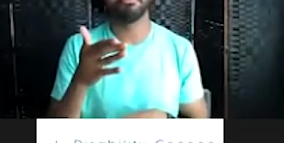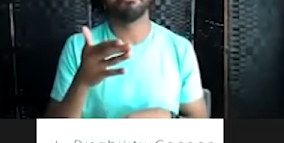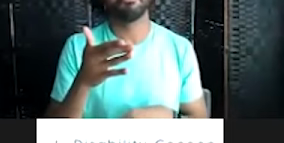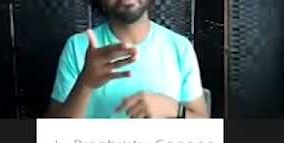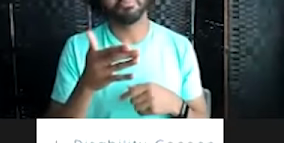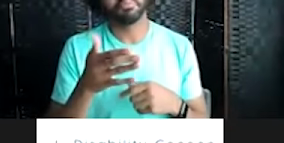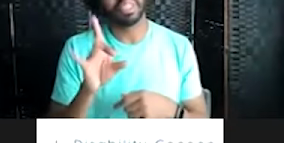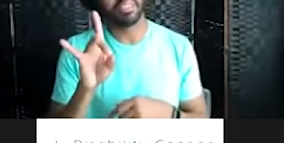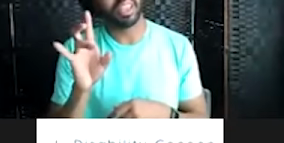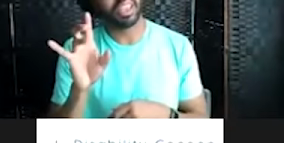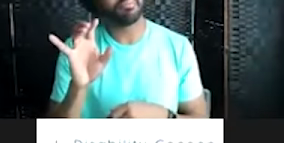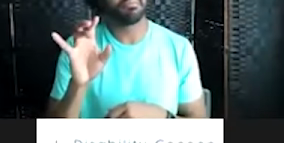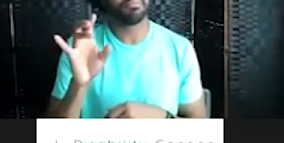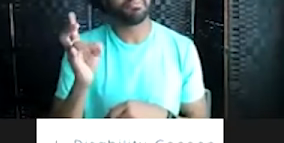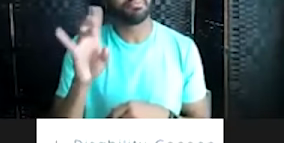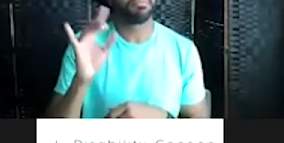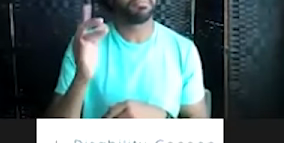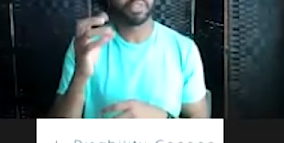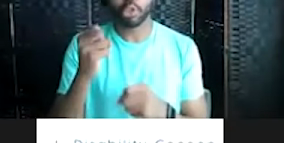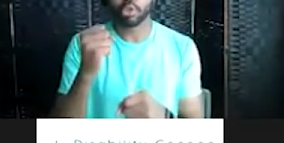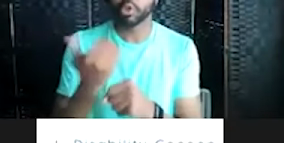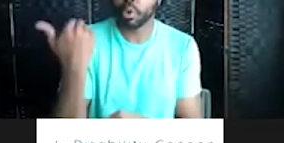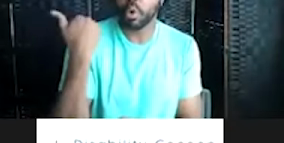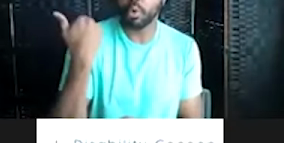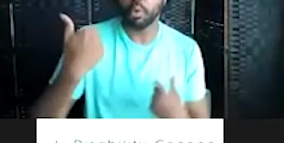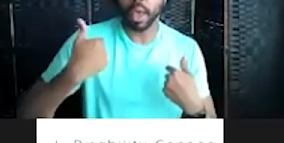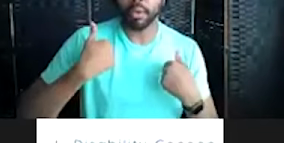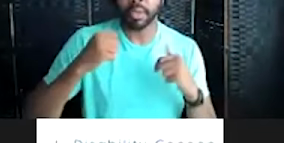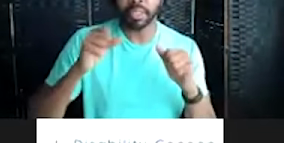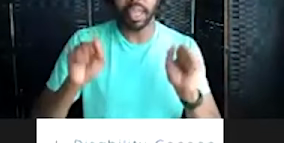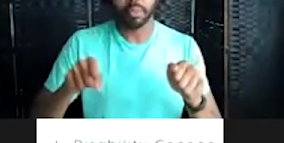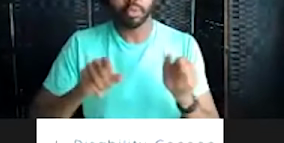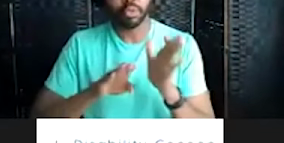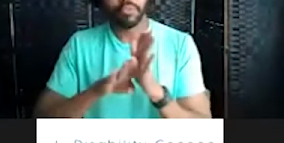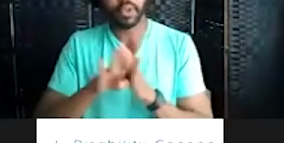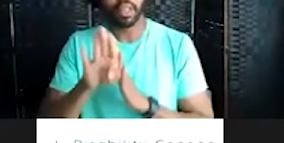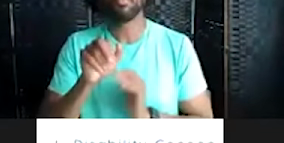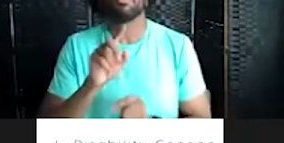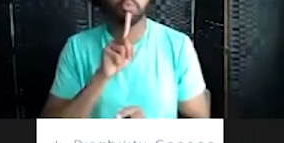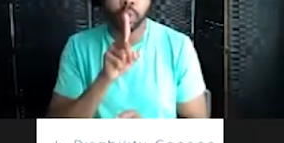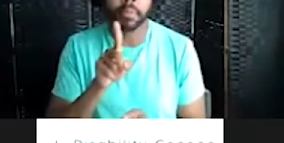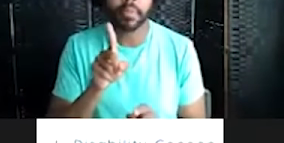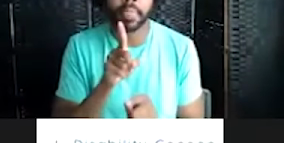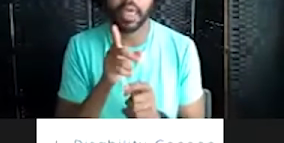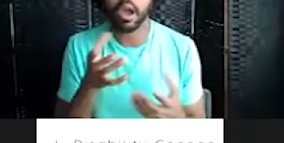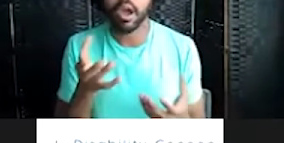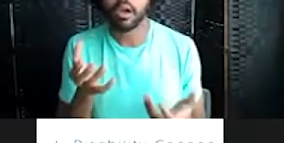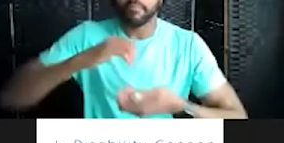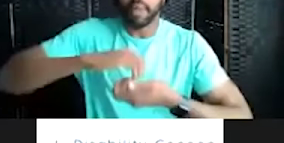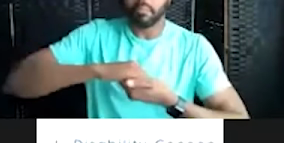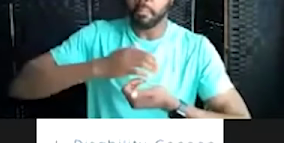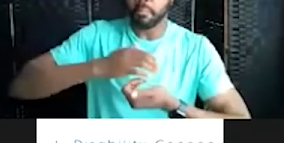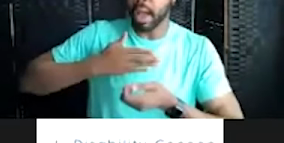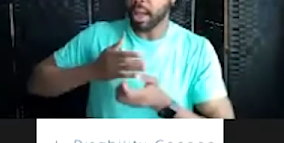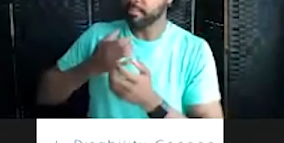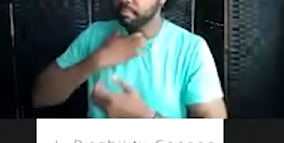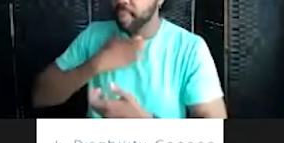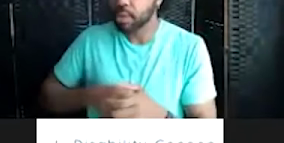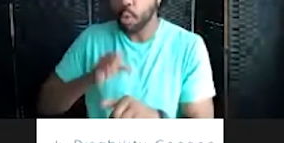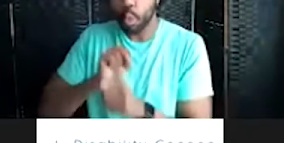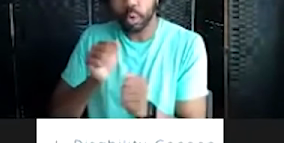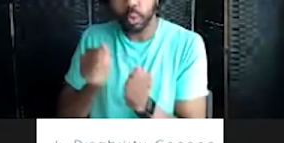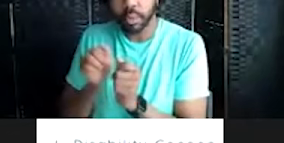I was able to develop or combine my passion for working with people with